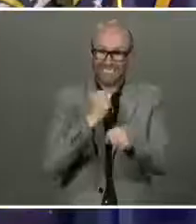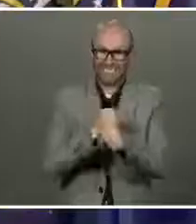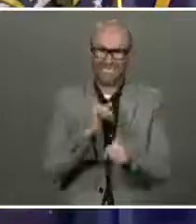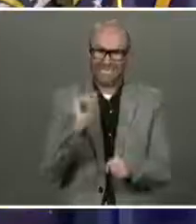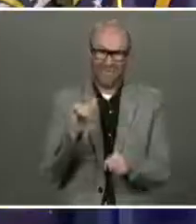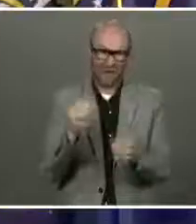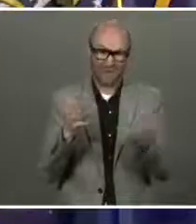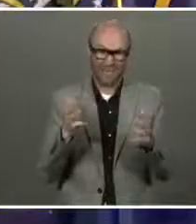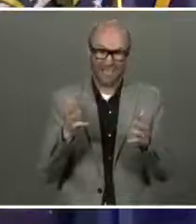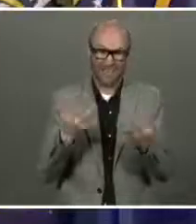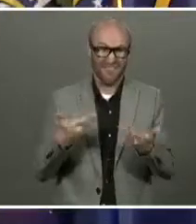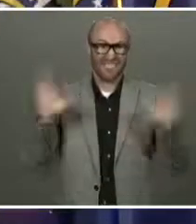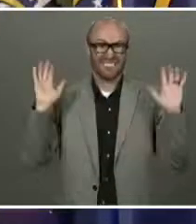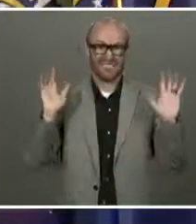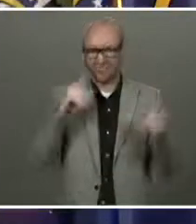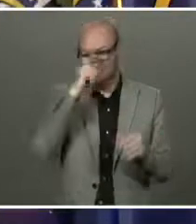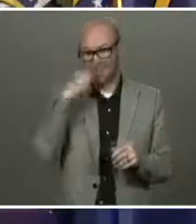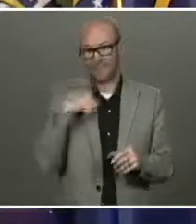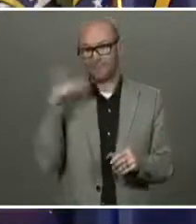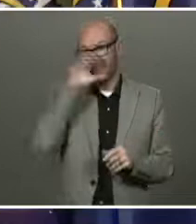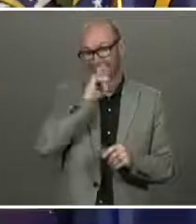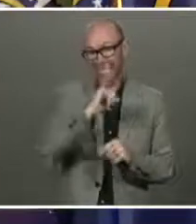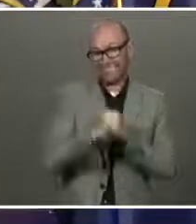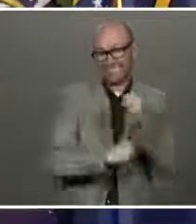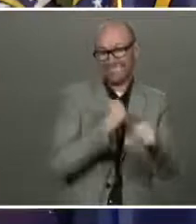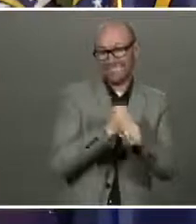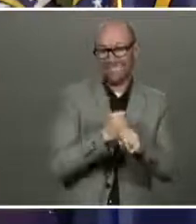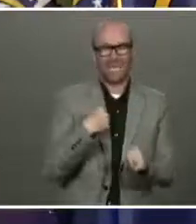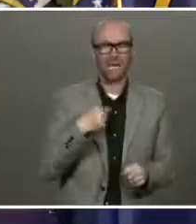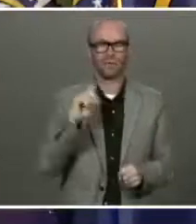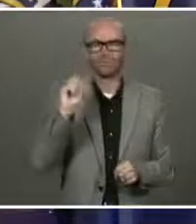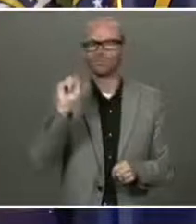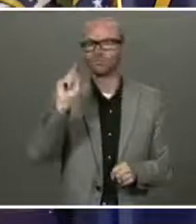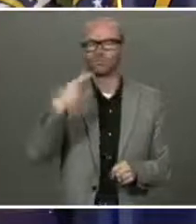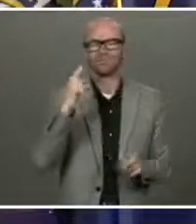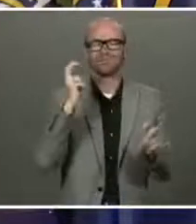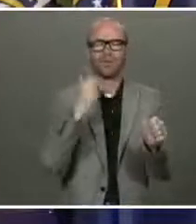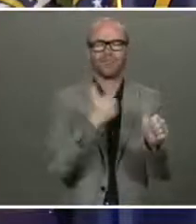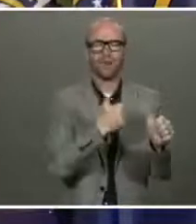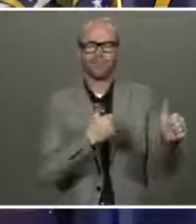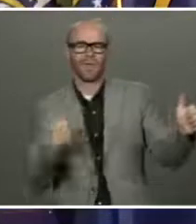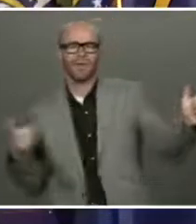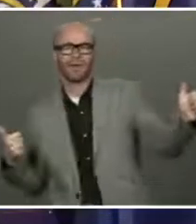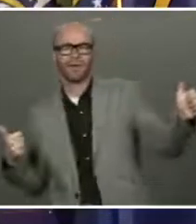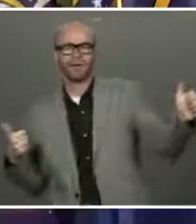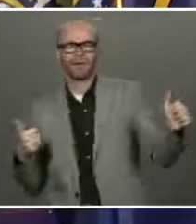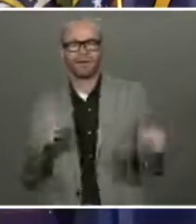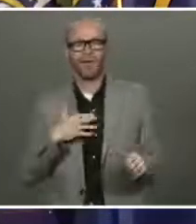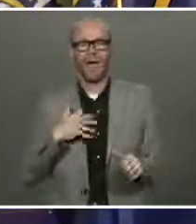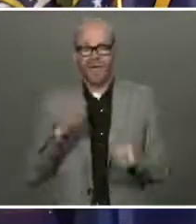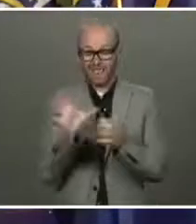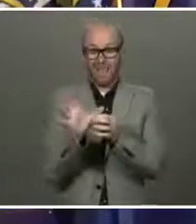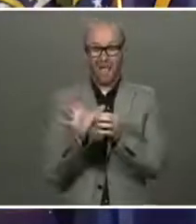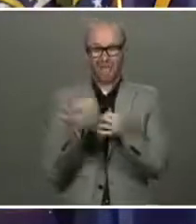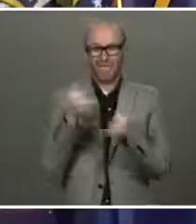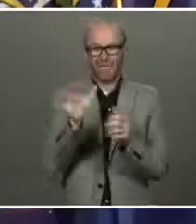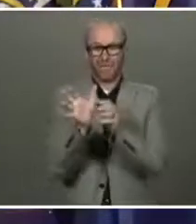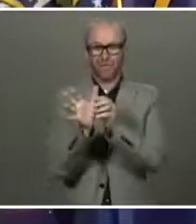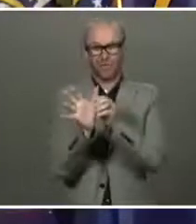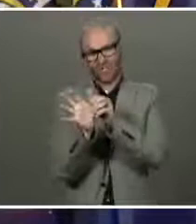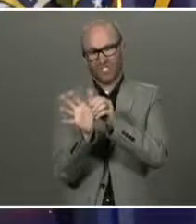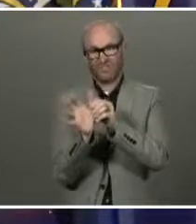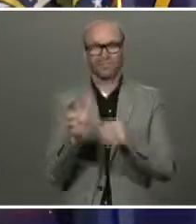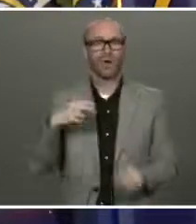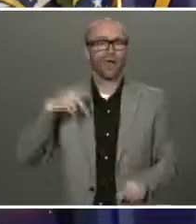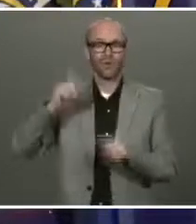it. Because I had missed that season, I was just so far behind. My pitching, my thumb is still a little crooked. It kind of